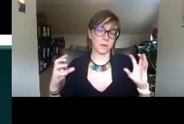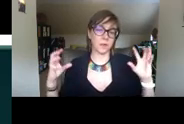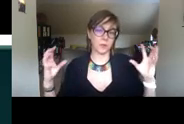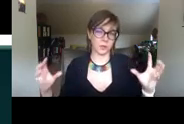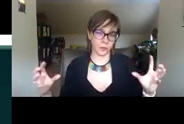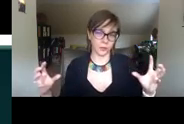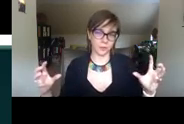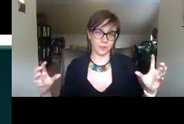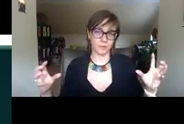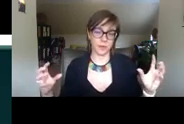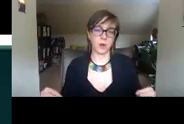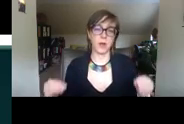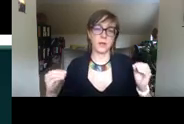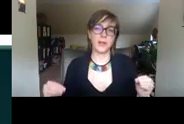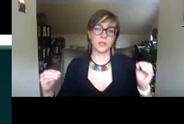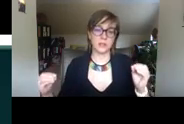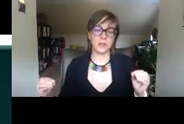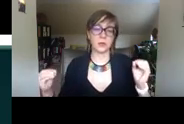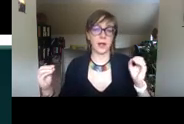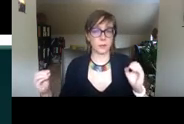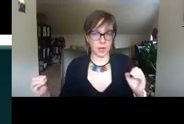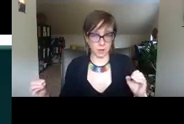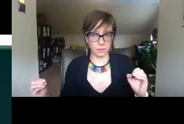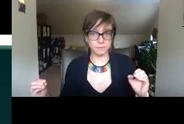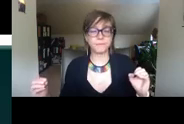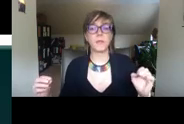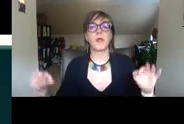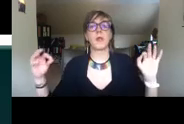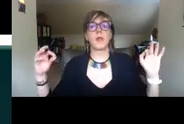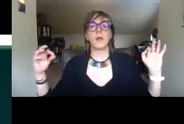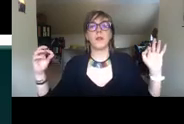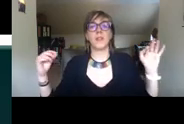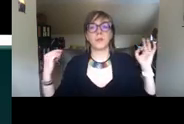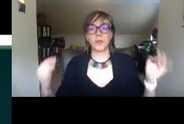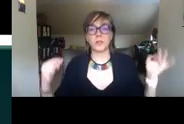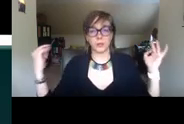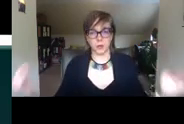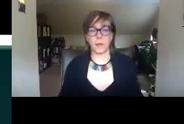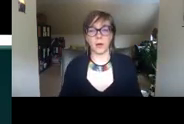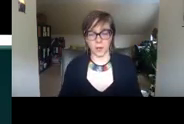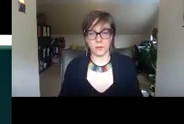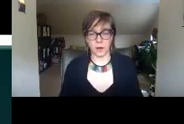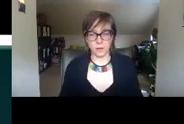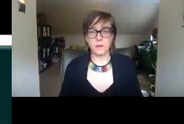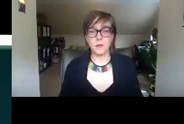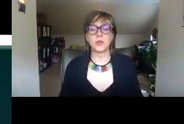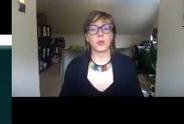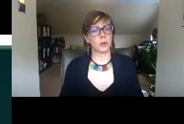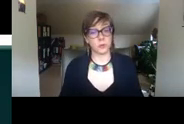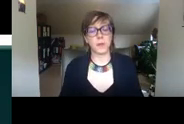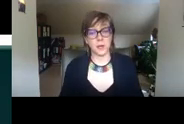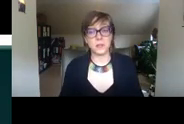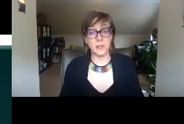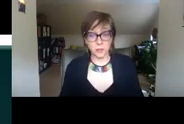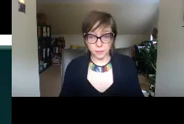center of the research. If we're going to have patient-centered healthcare, then the research about healthcare should